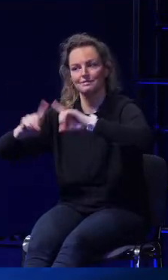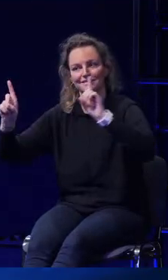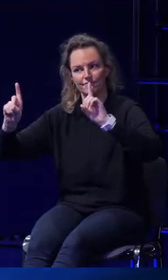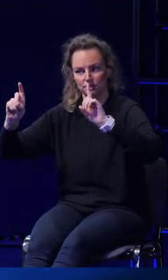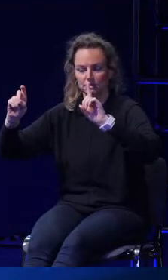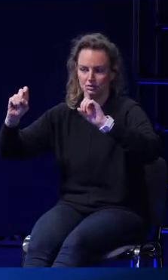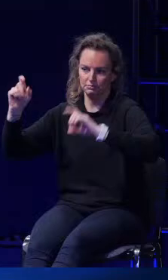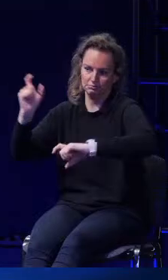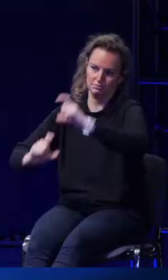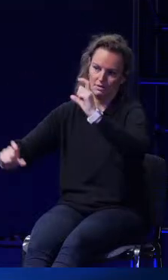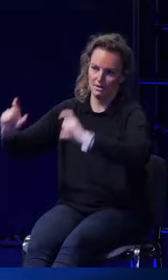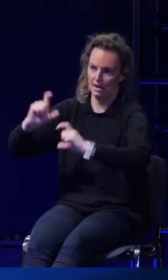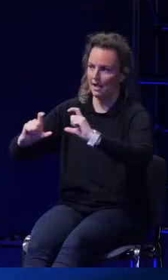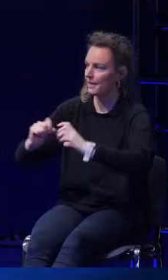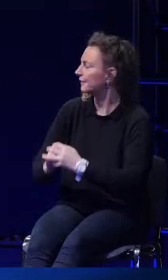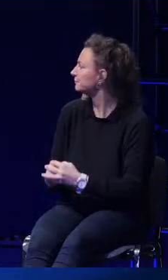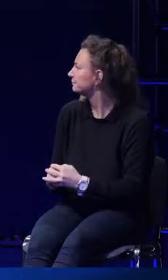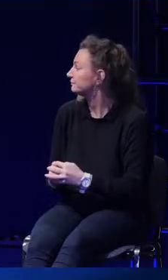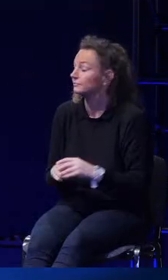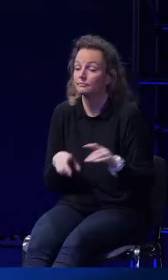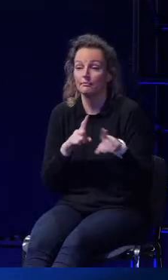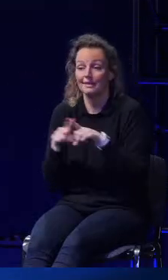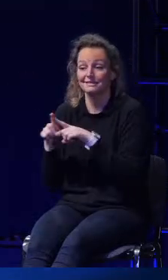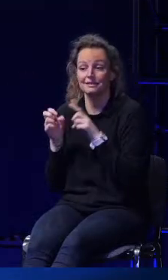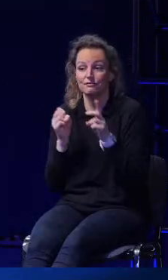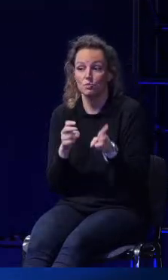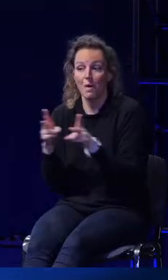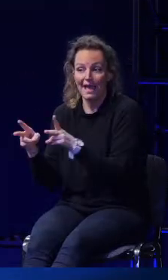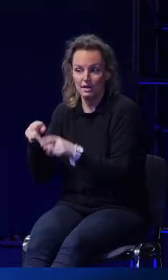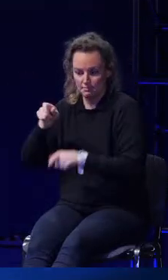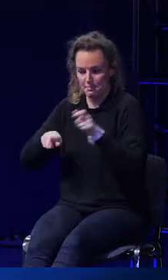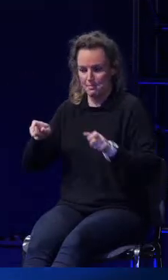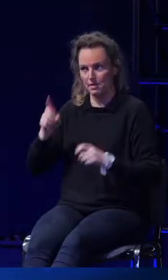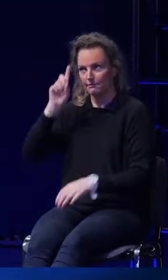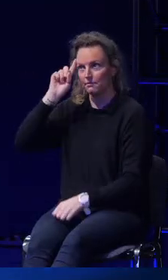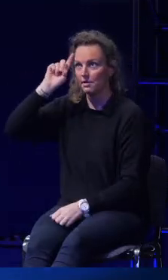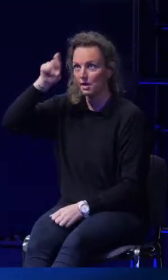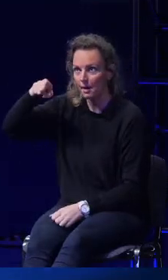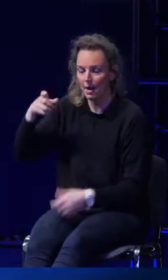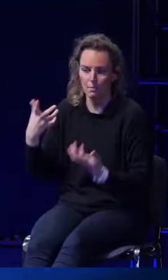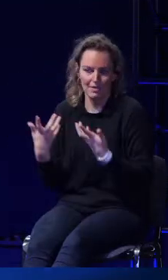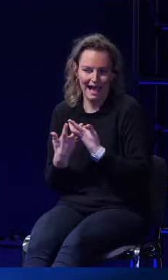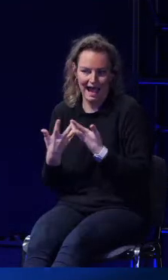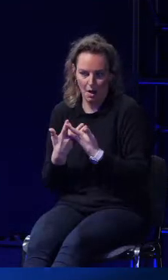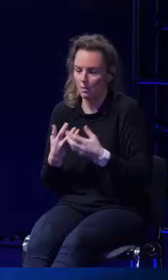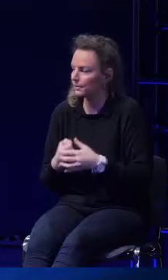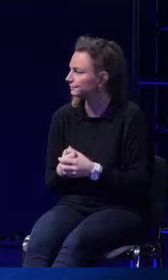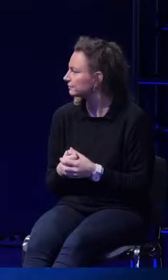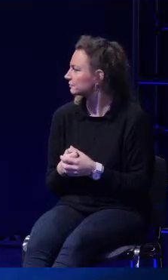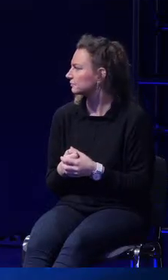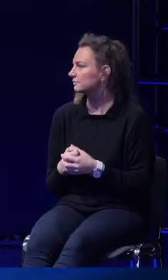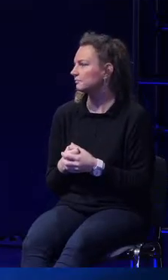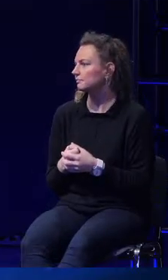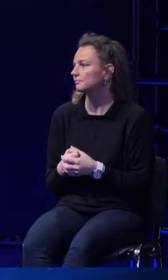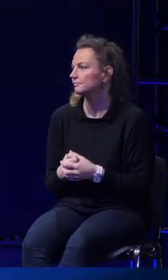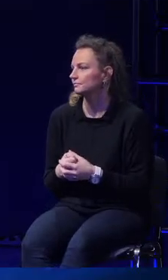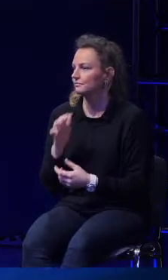do this, have come up with different ways to do it. We'll talk about this, not exclusively, because you're going to fall